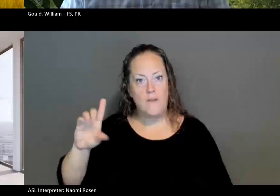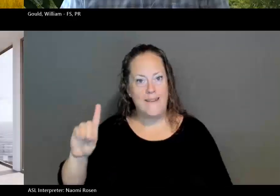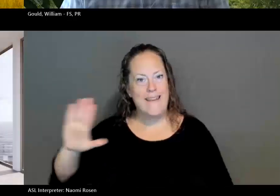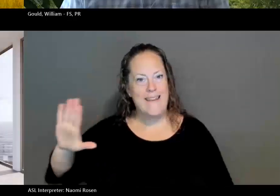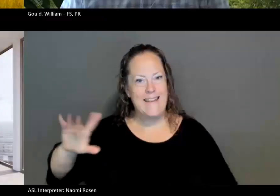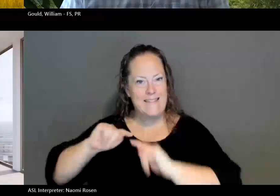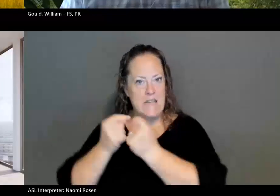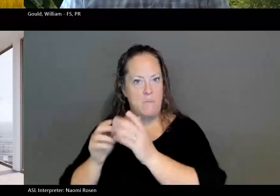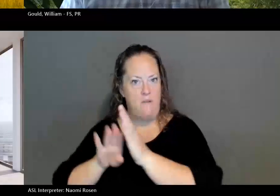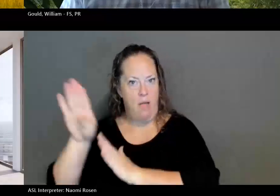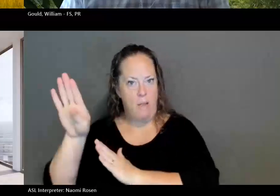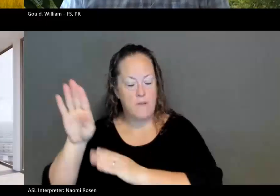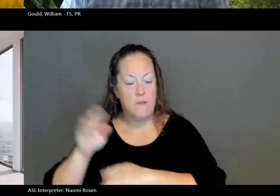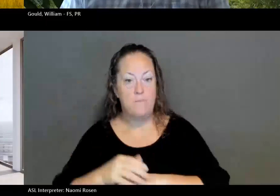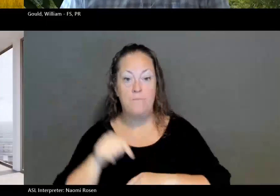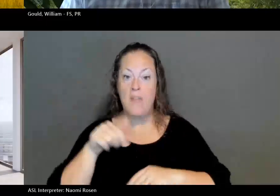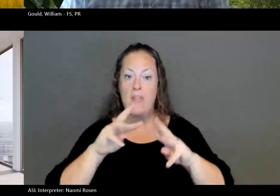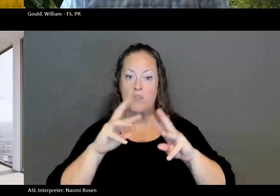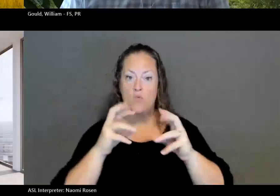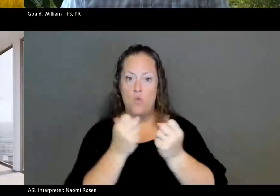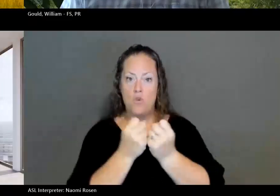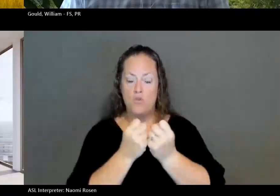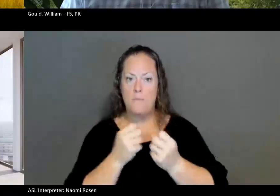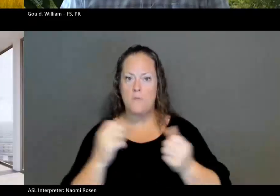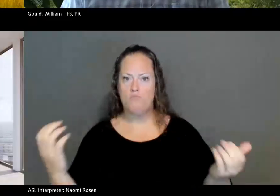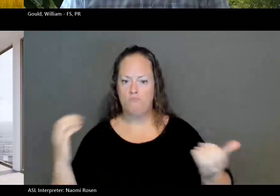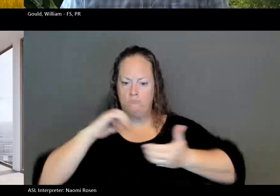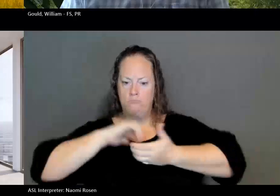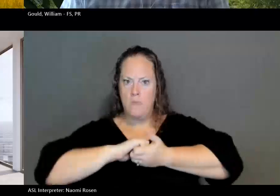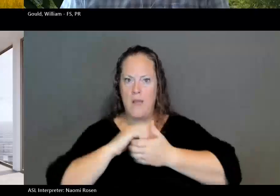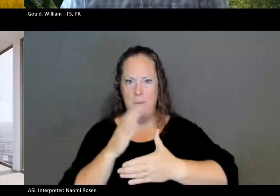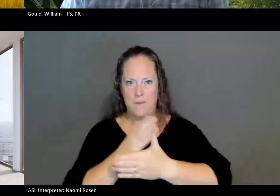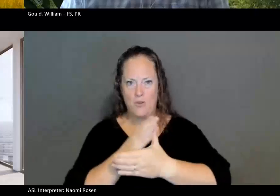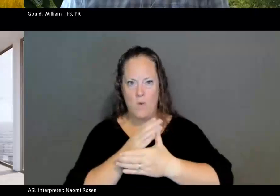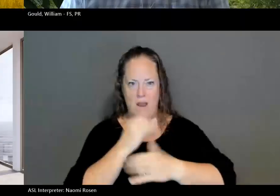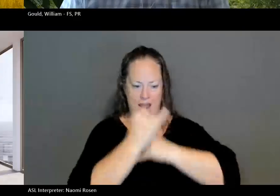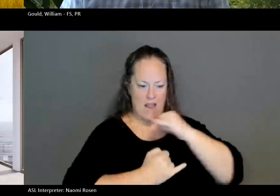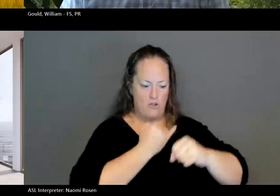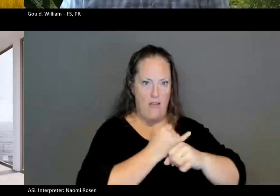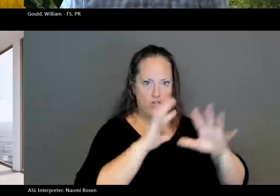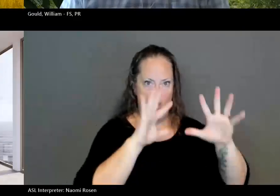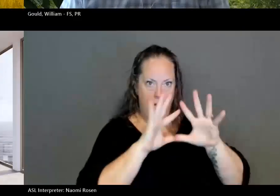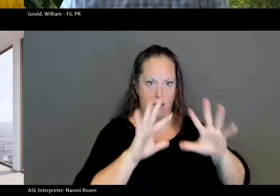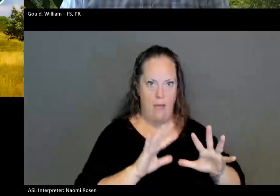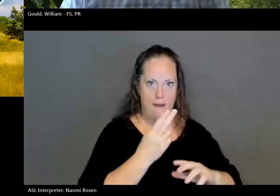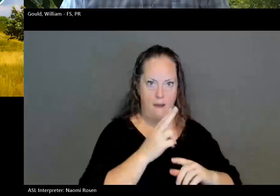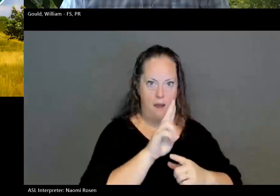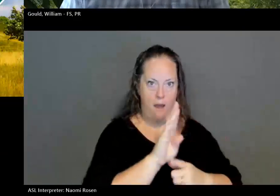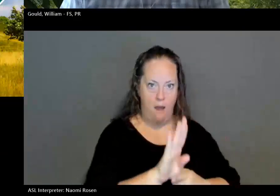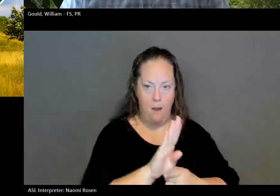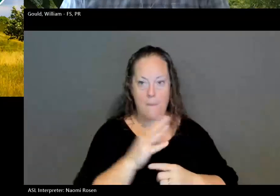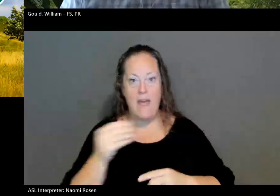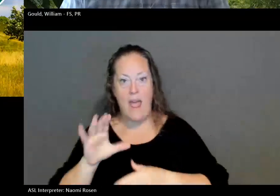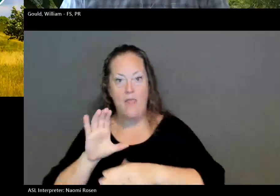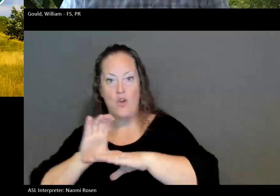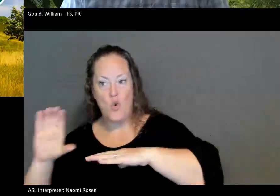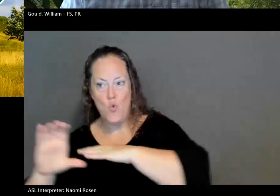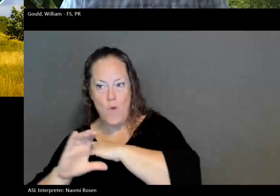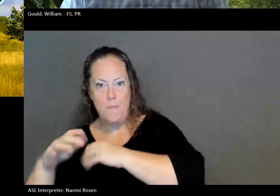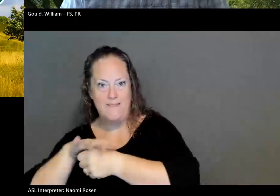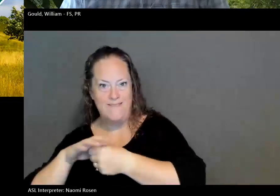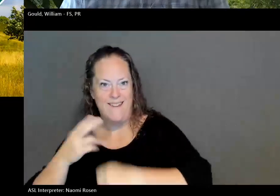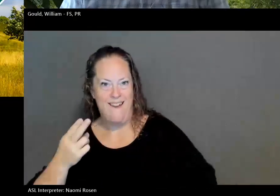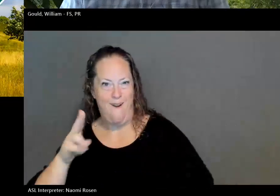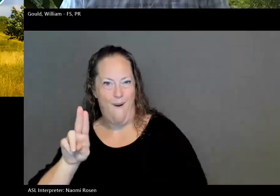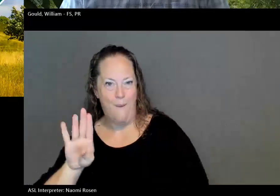While this webinar series is a joint effort between the International Climate Hub and the Caribbean Hub, we want to